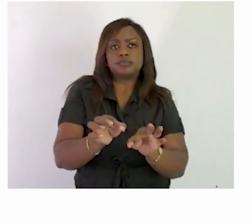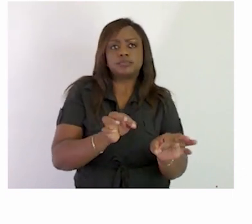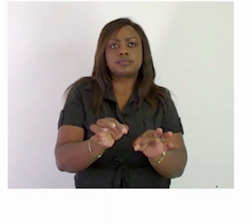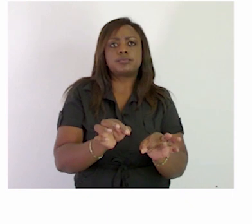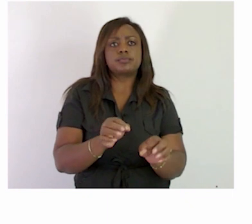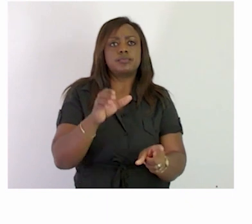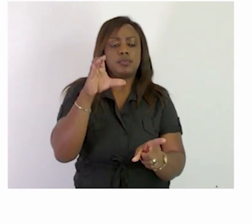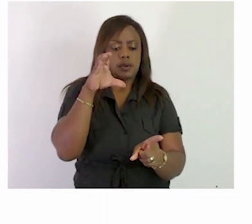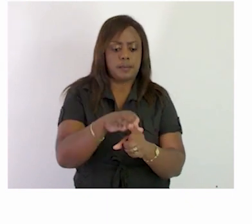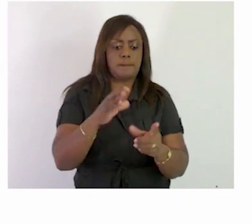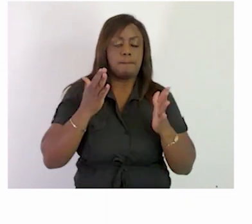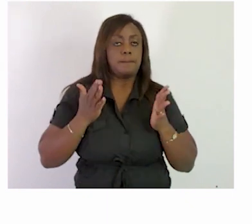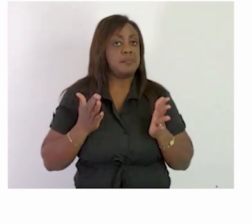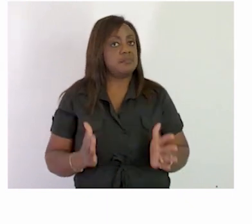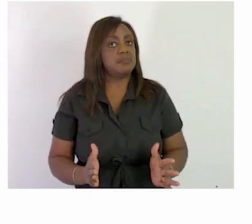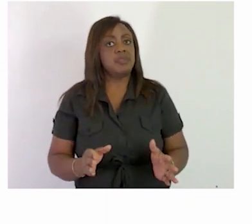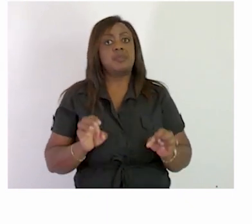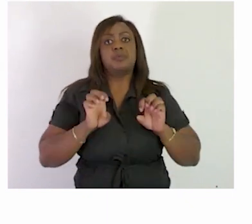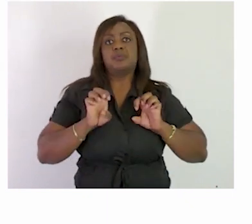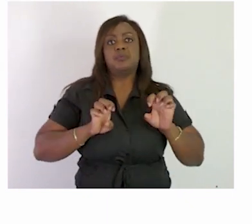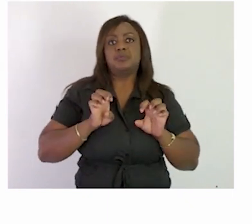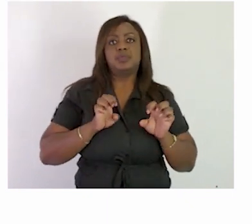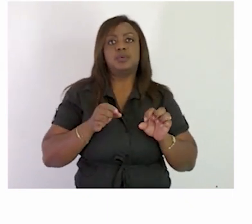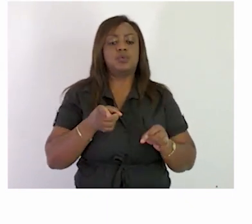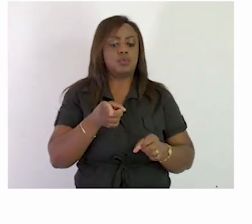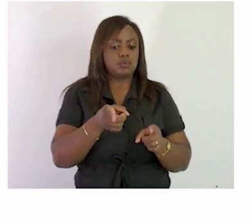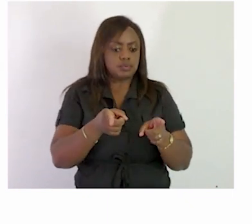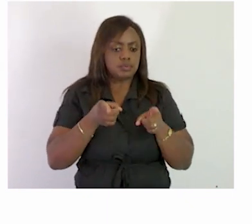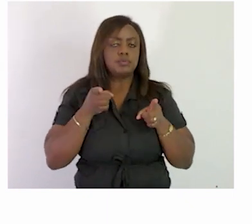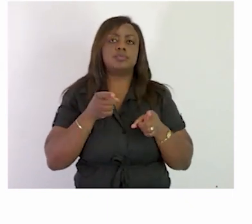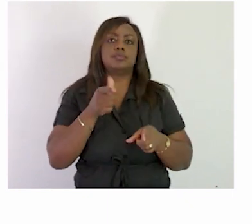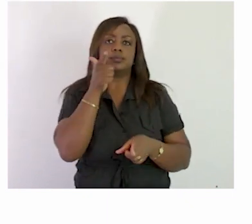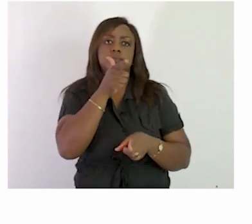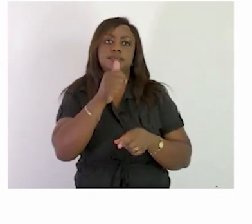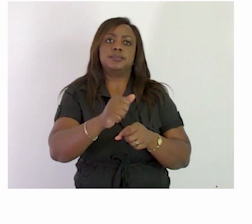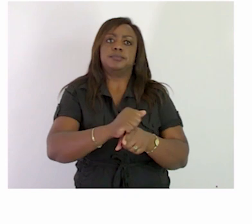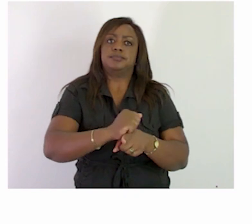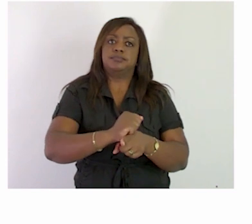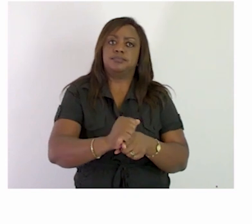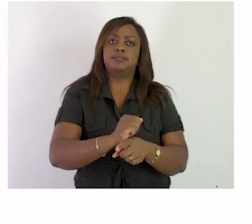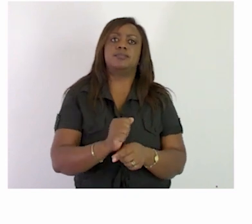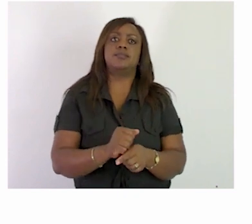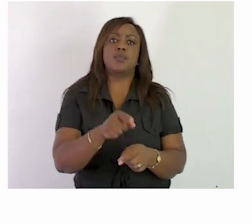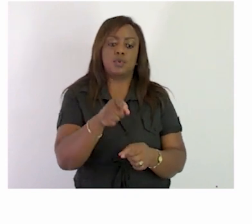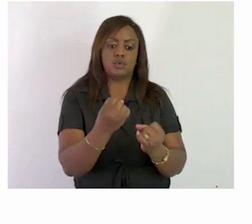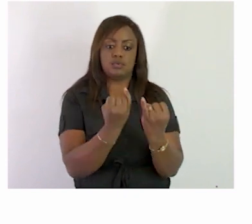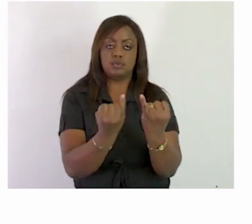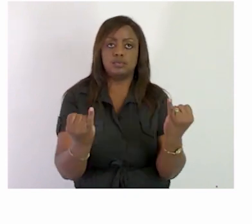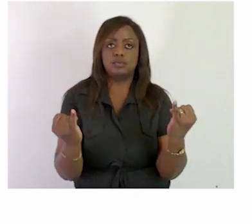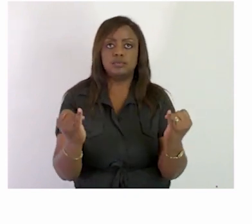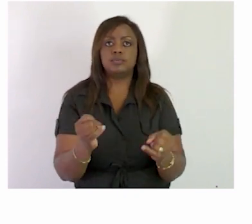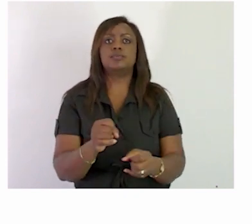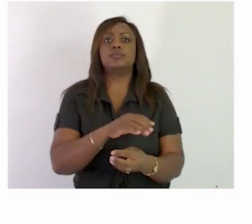impact, be it physical and emotional altogether. These are the impact of risky sexual practices on the